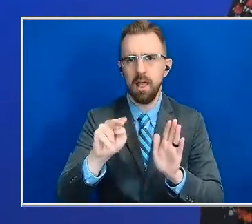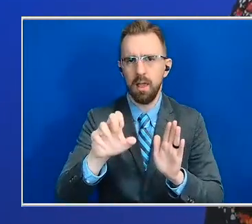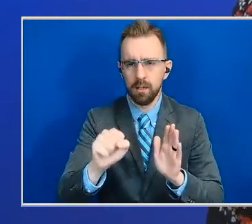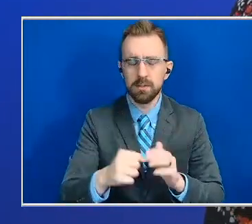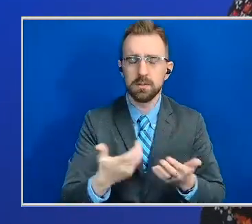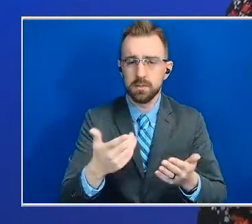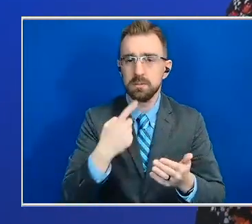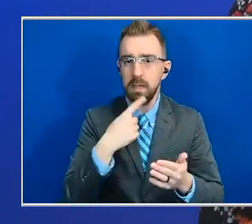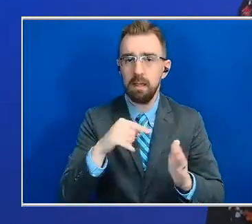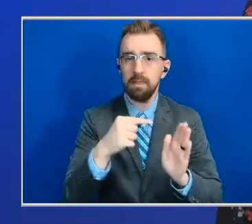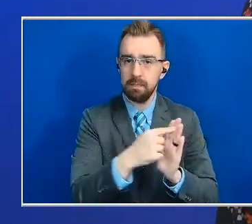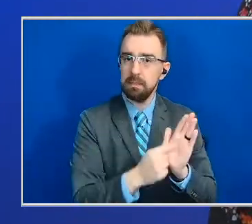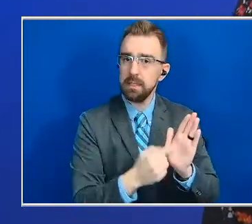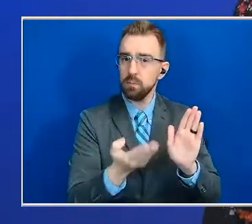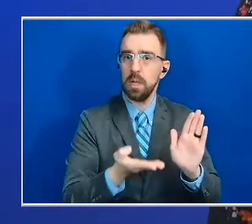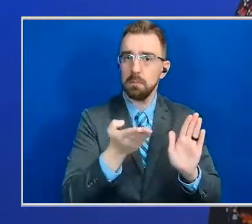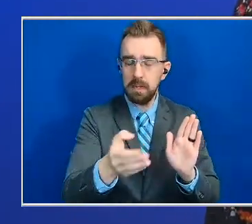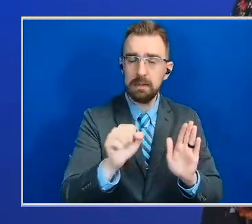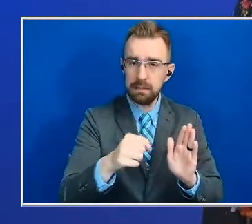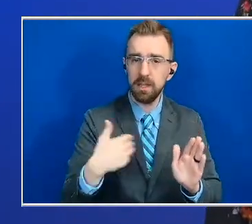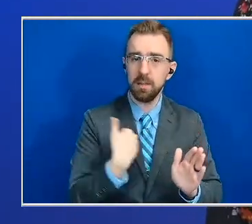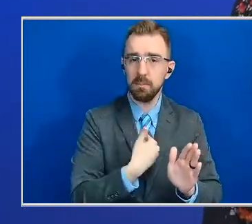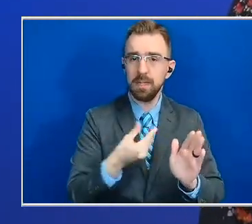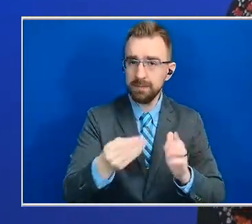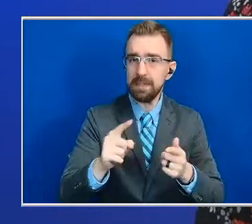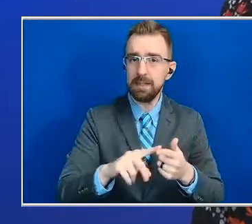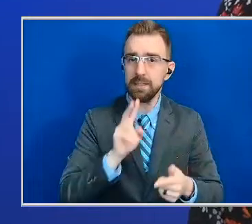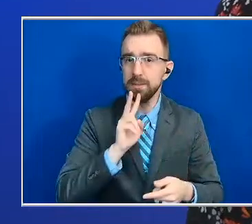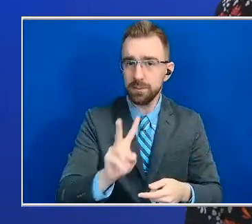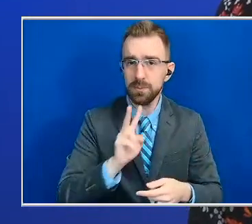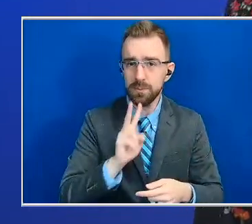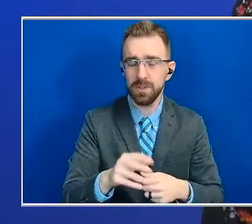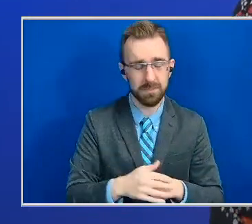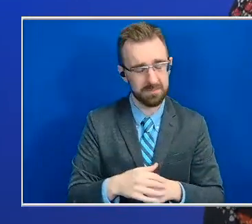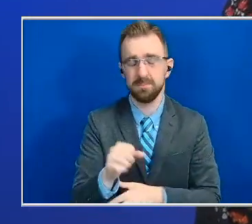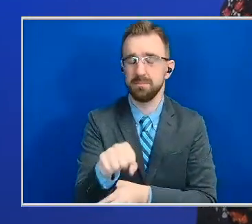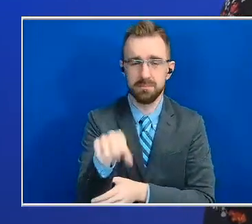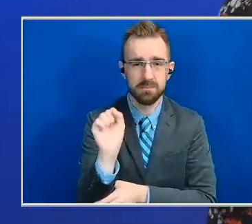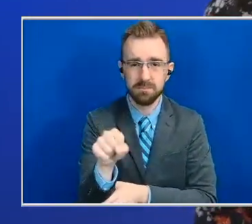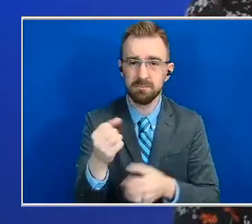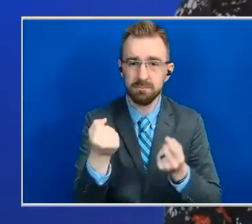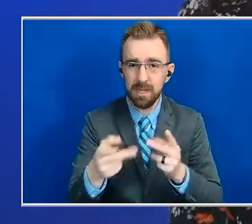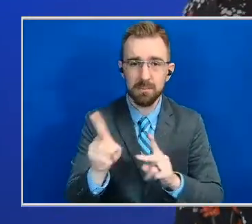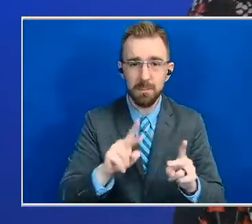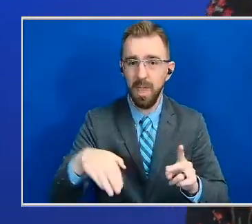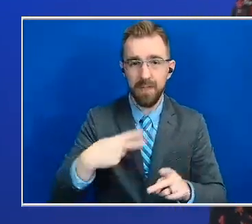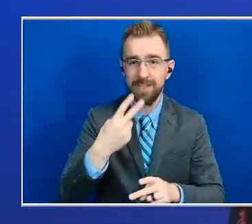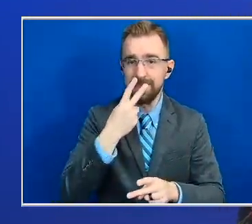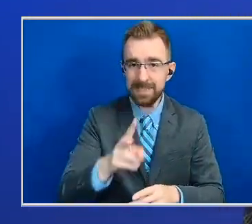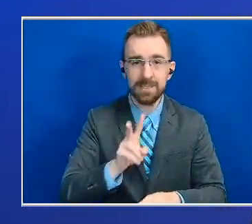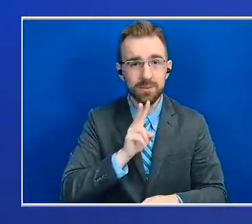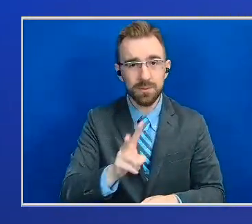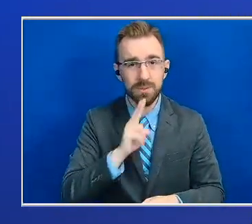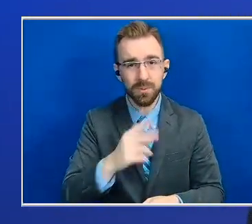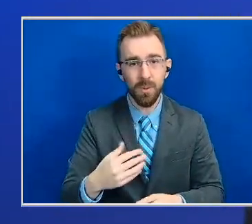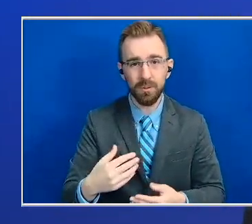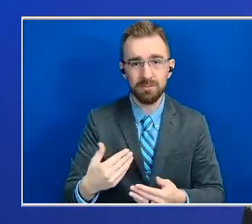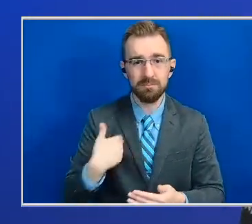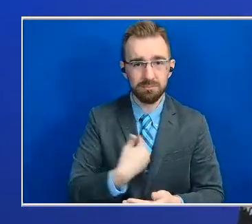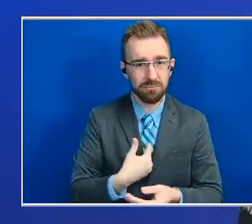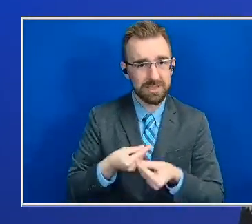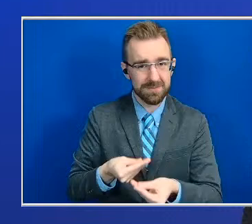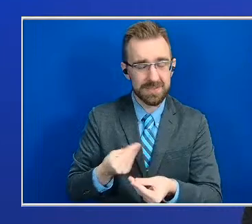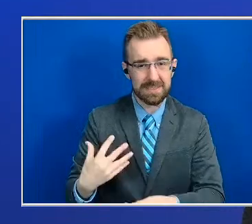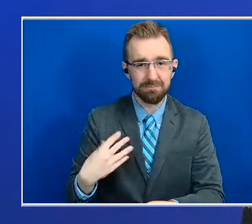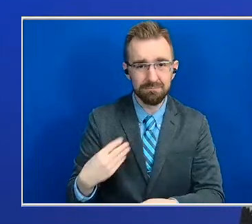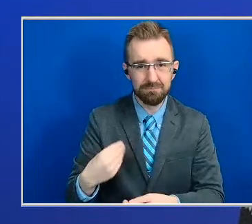recommended. Breastfeeding until 2 years, whoa. A lot of people have never seen a 2-year-old breastfeed, right? Or have the concept of